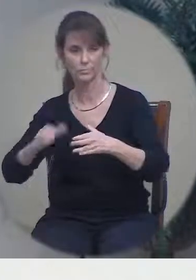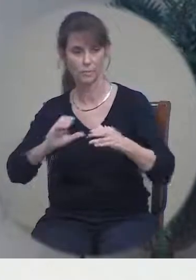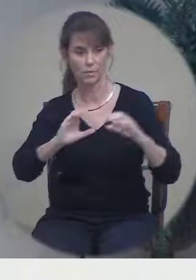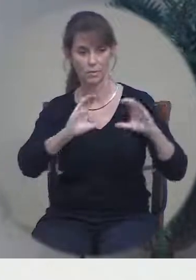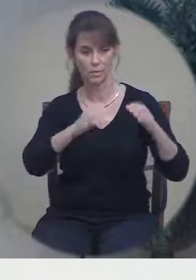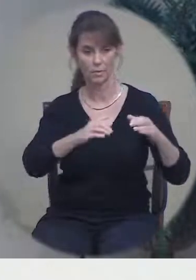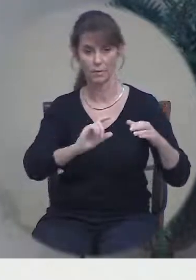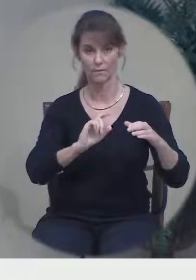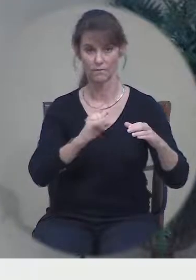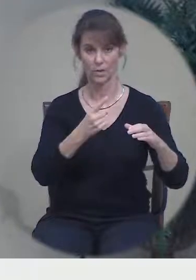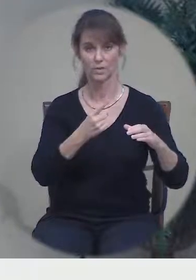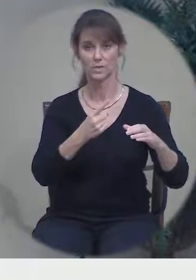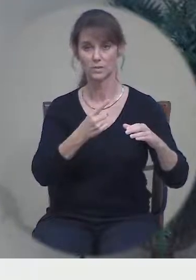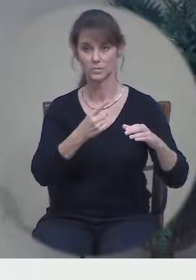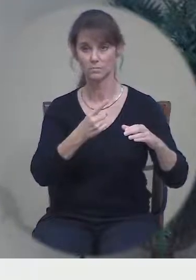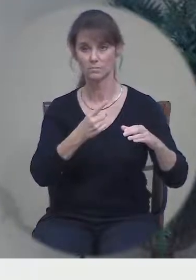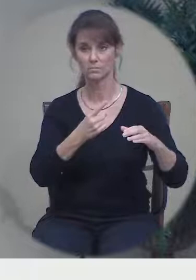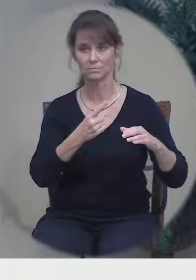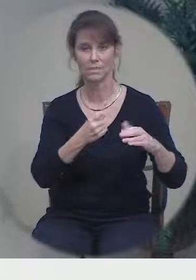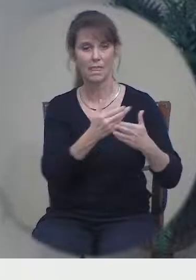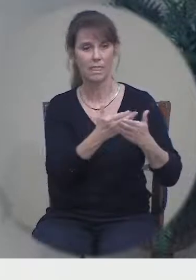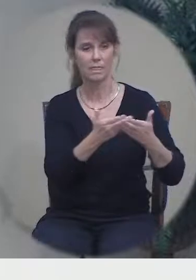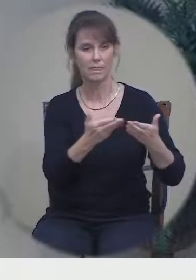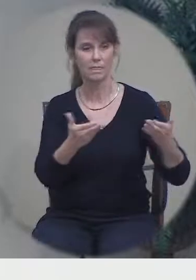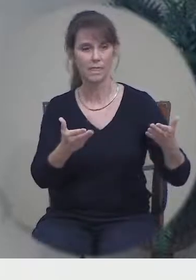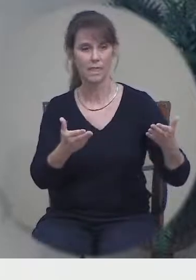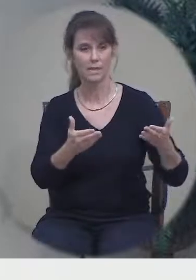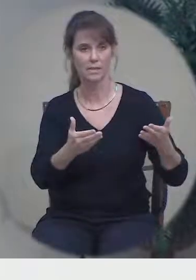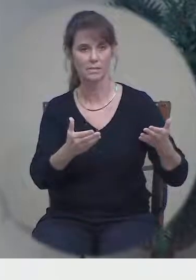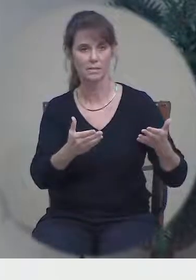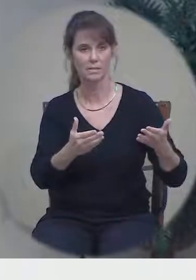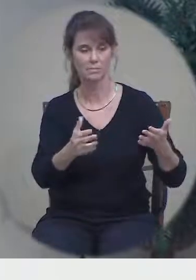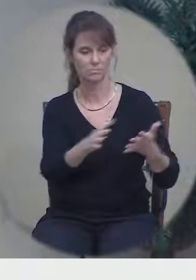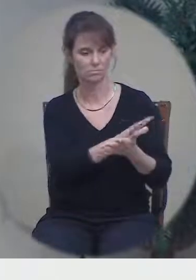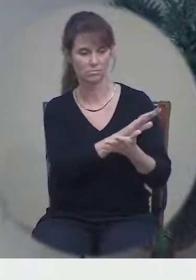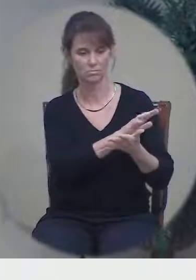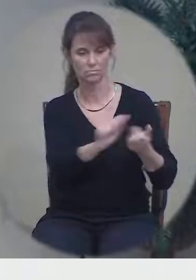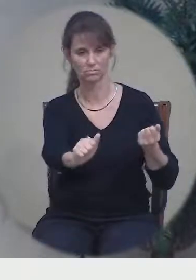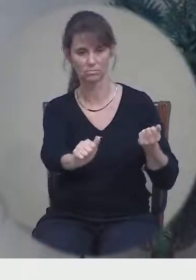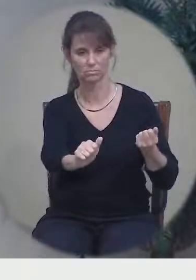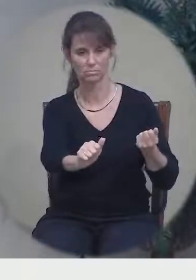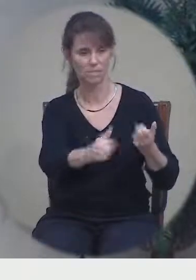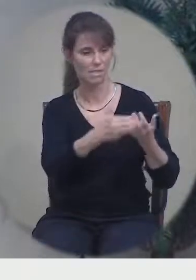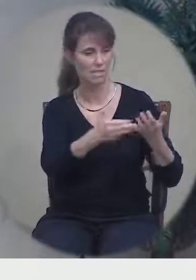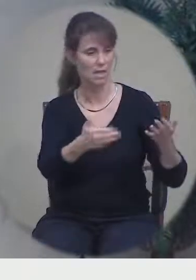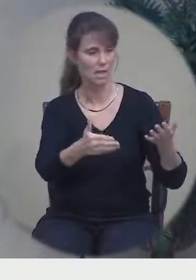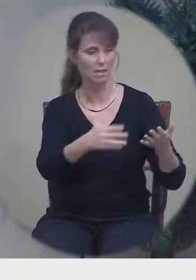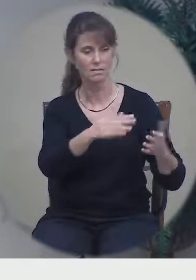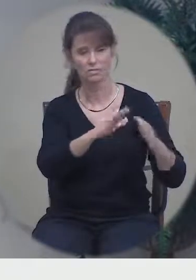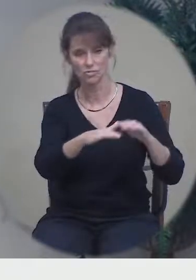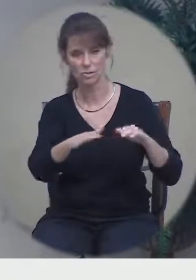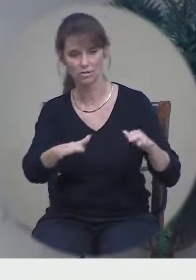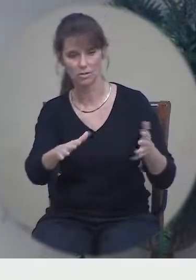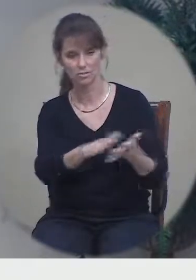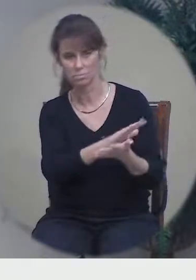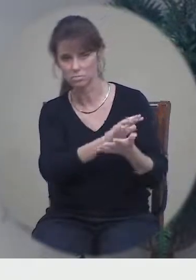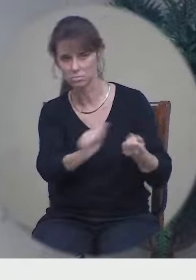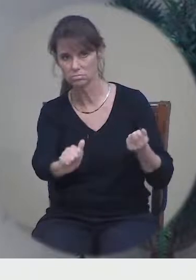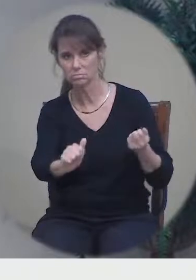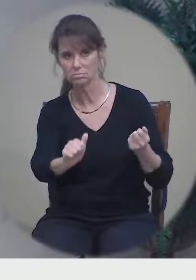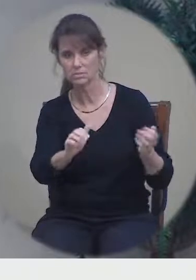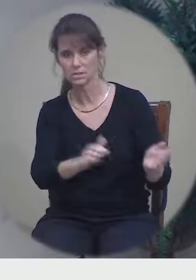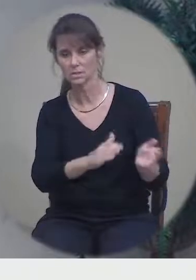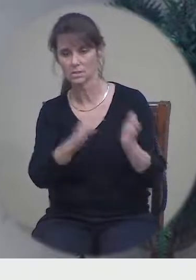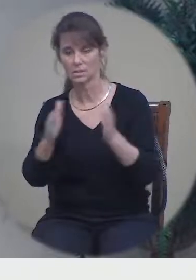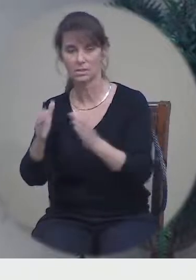what he has, and that's his possessions and his children. And in chapter 2, it's how it afflicts his person or